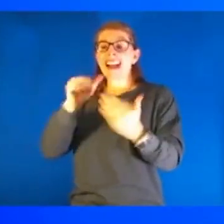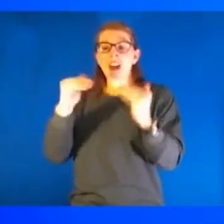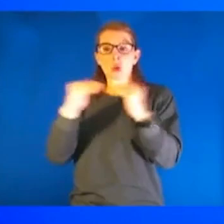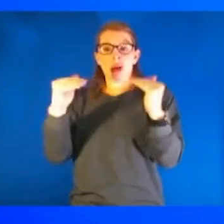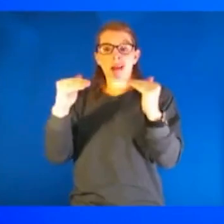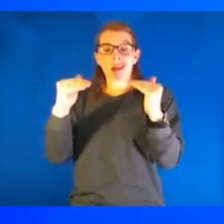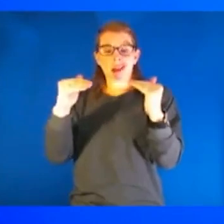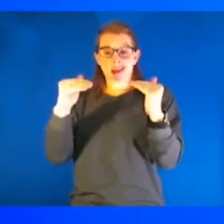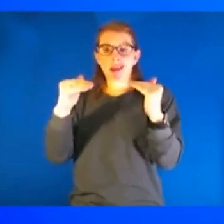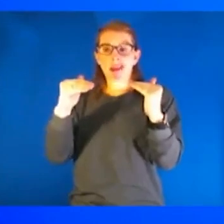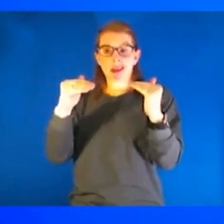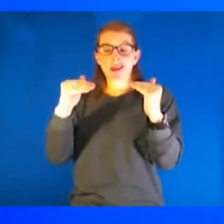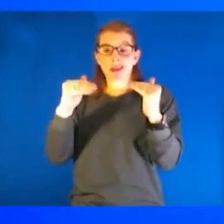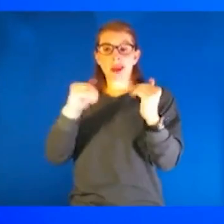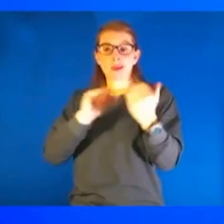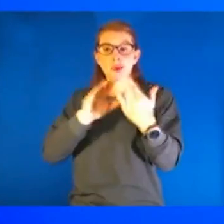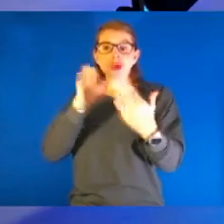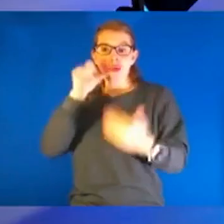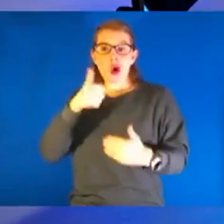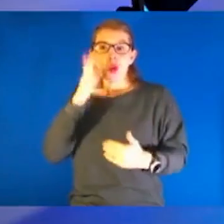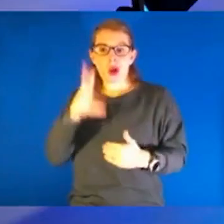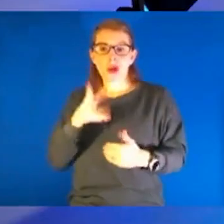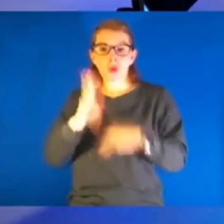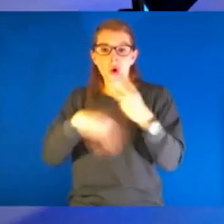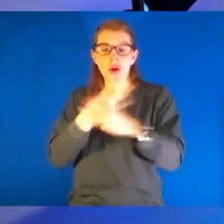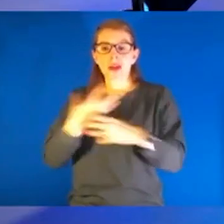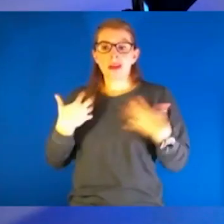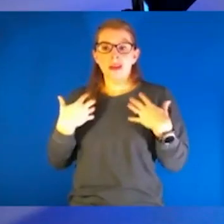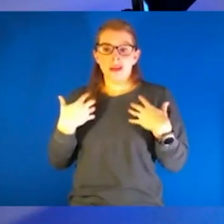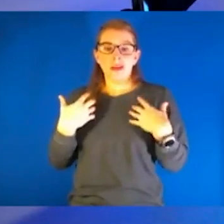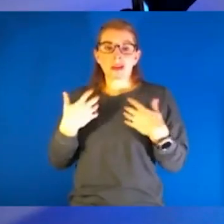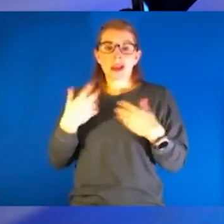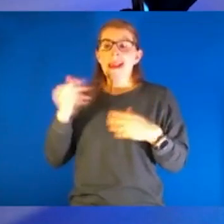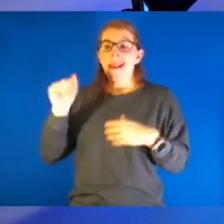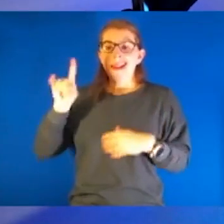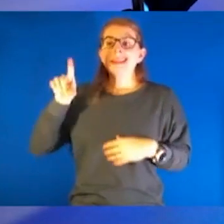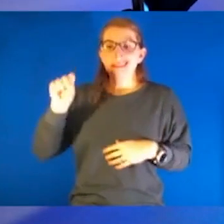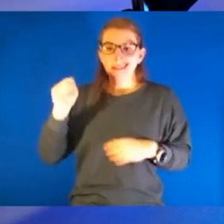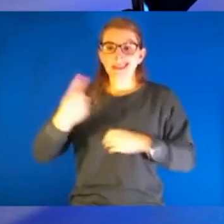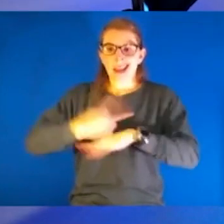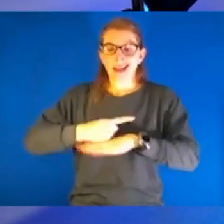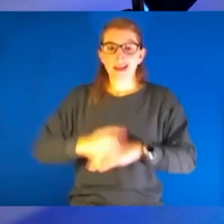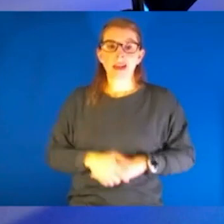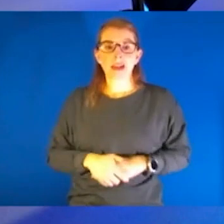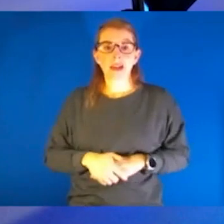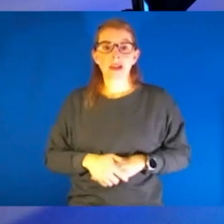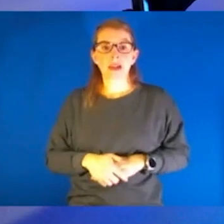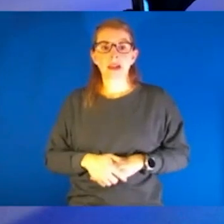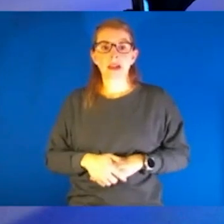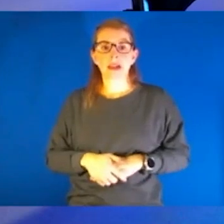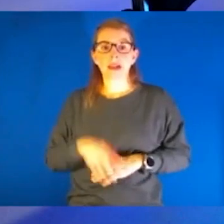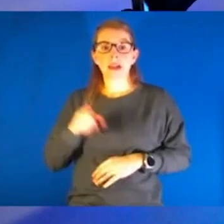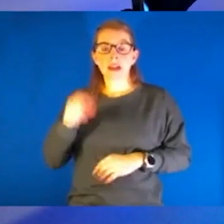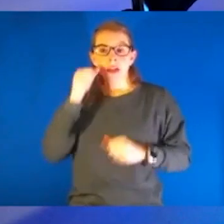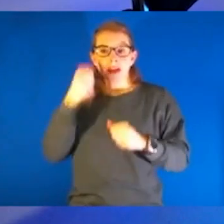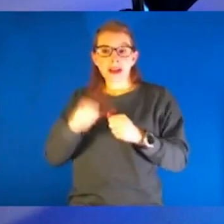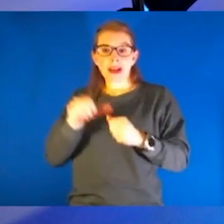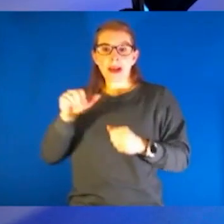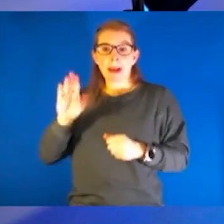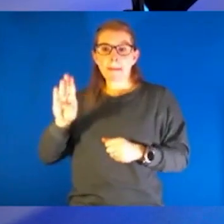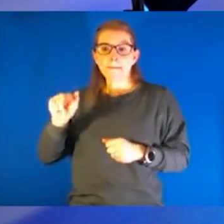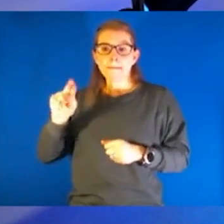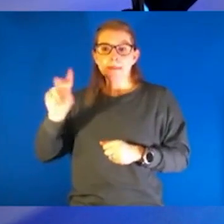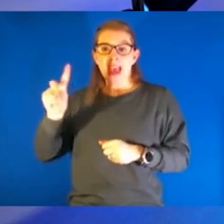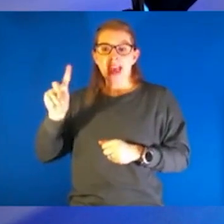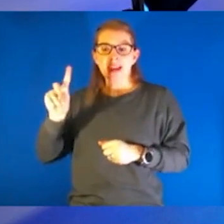same. And those of you who have also lived through this crisis will remember the story about "And the Band Played On." That's right. And to some degrees, that feels like that refrain